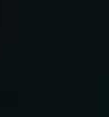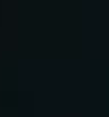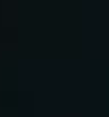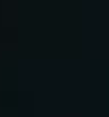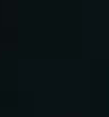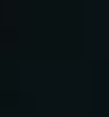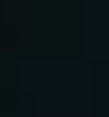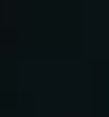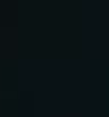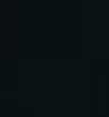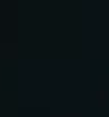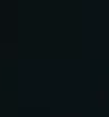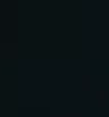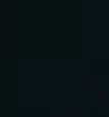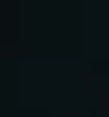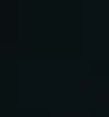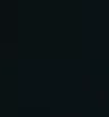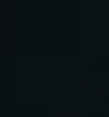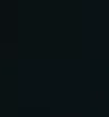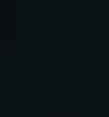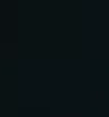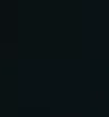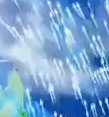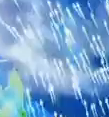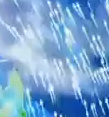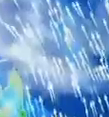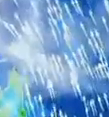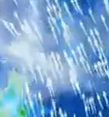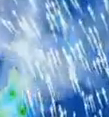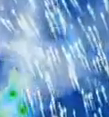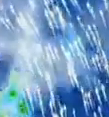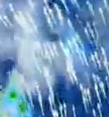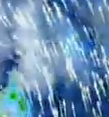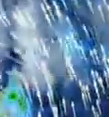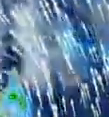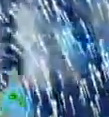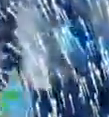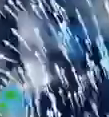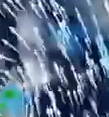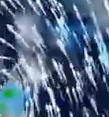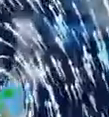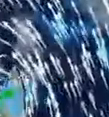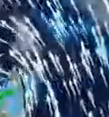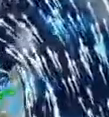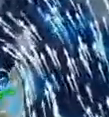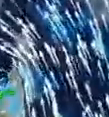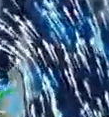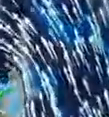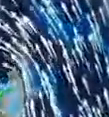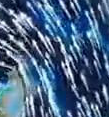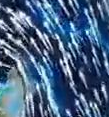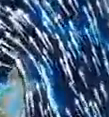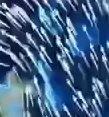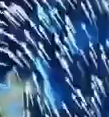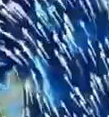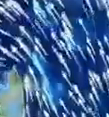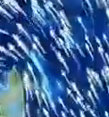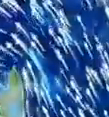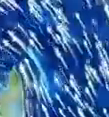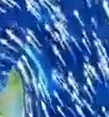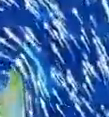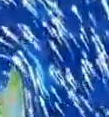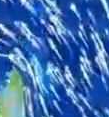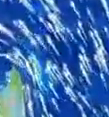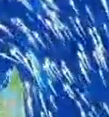low pressure center that is over the Horn of Africa. It is taking away most of the moist winds that would have come towards our country, and this has led to a